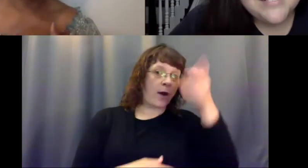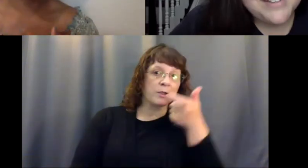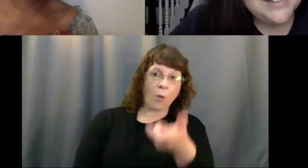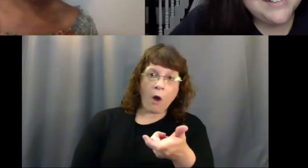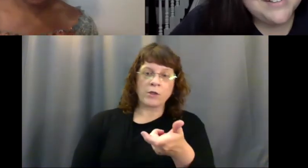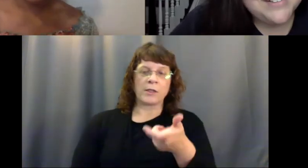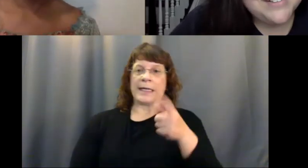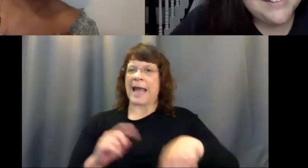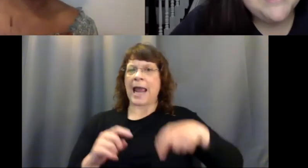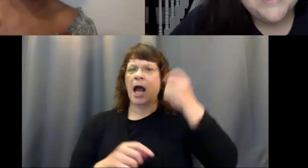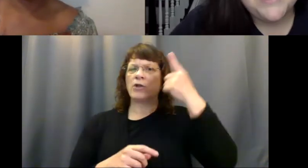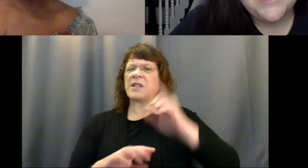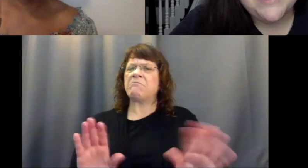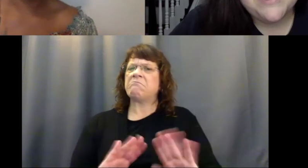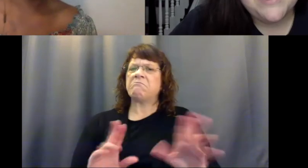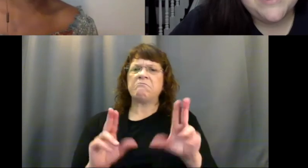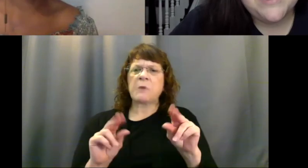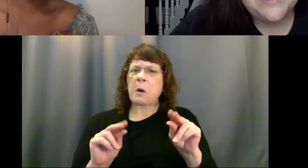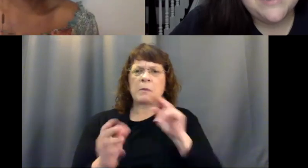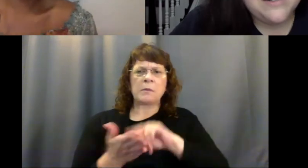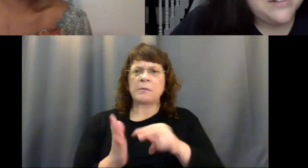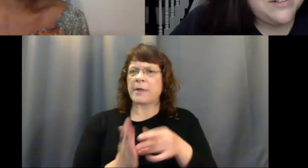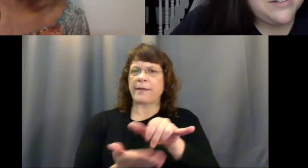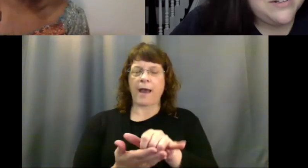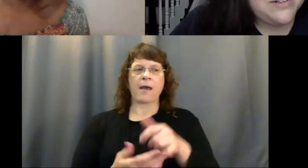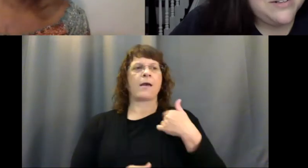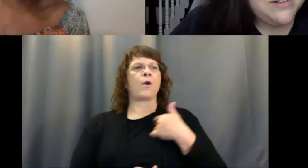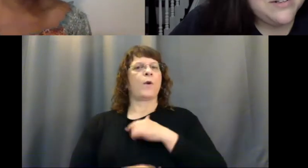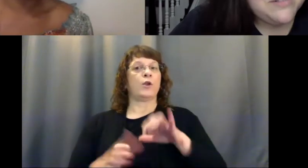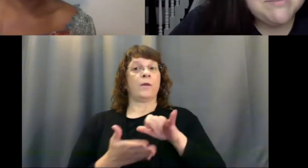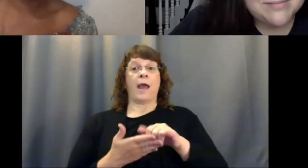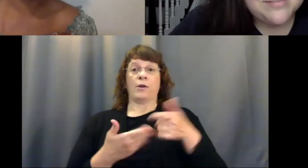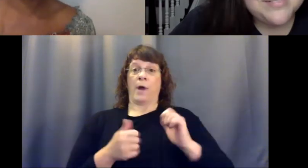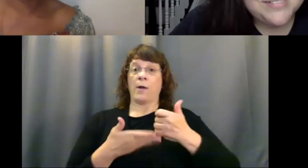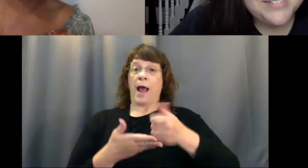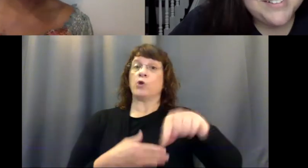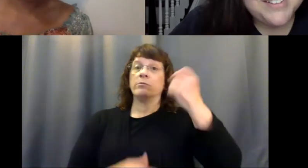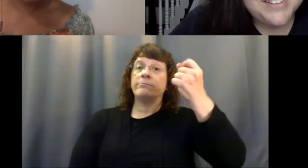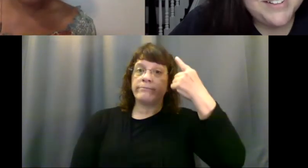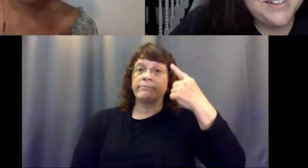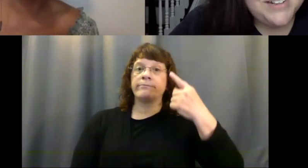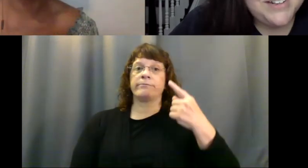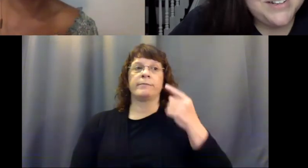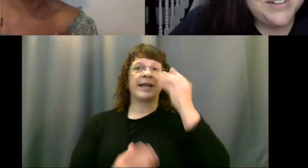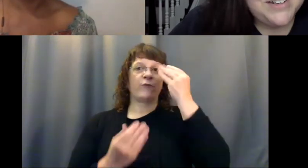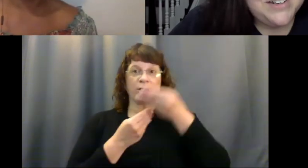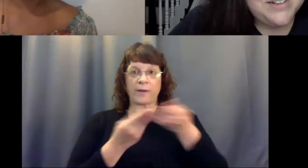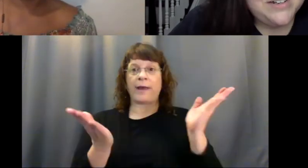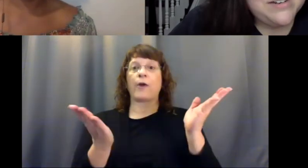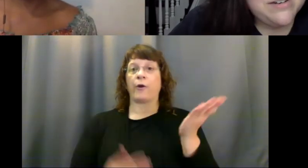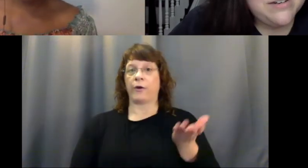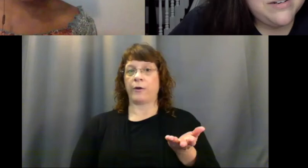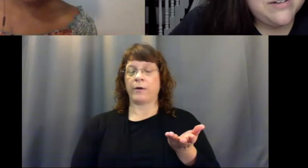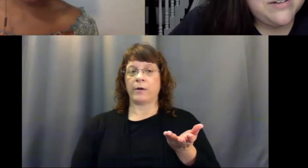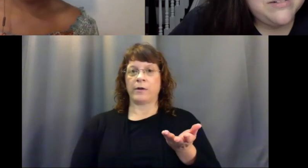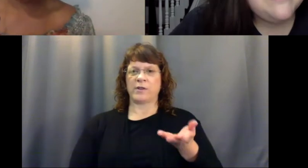can't understand it. It's meant, we do it so that you can. We do it so the information's out there. So yeah,